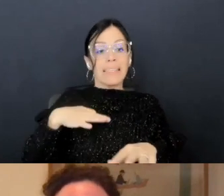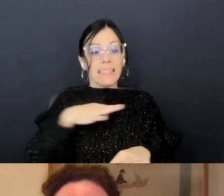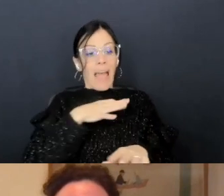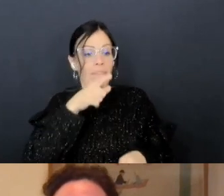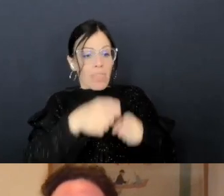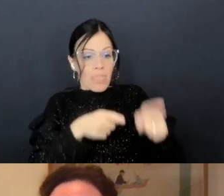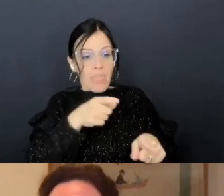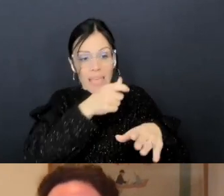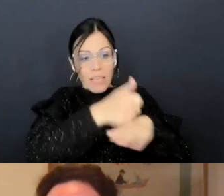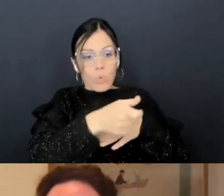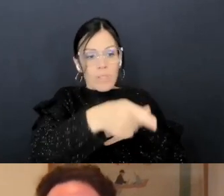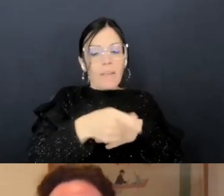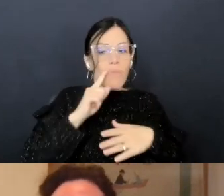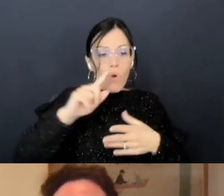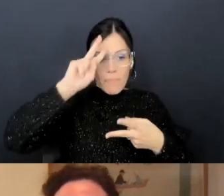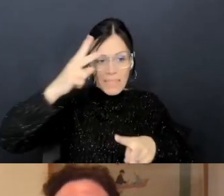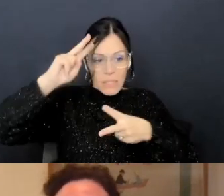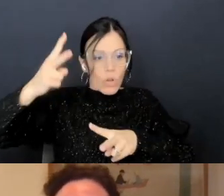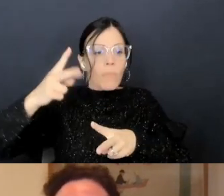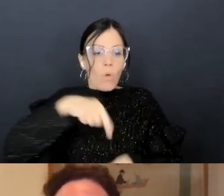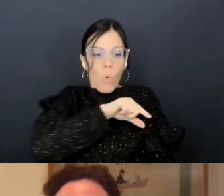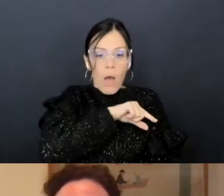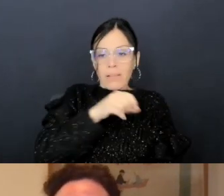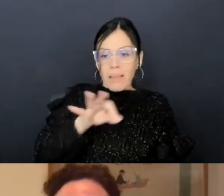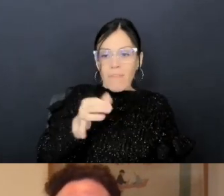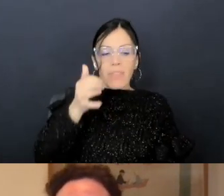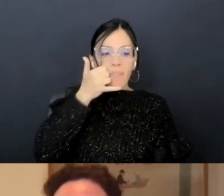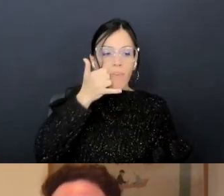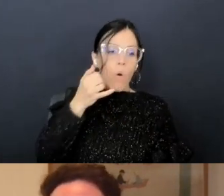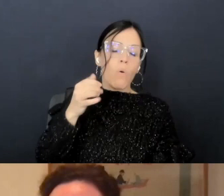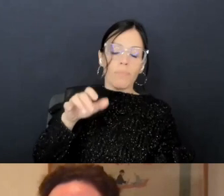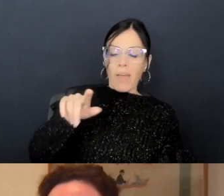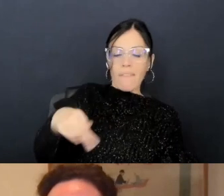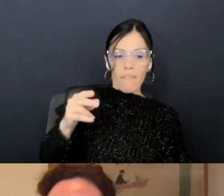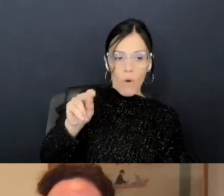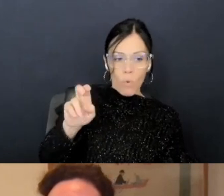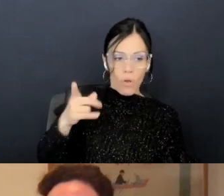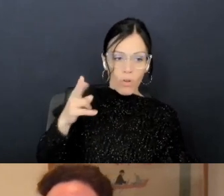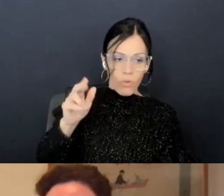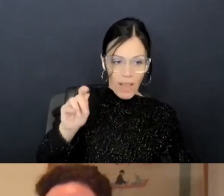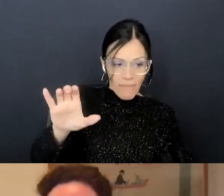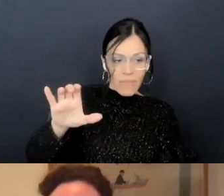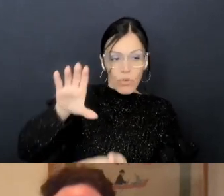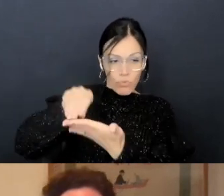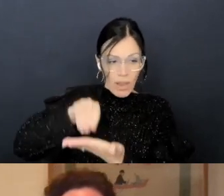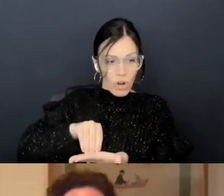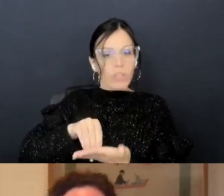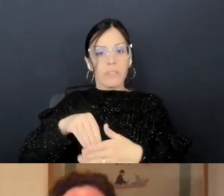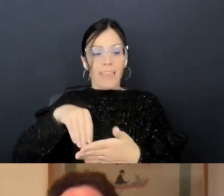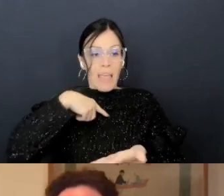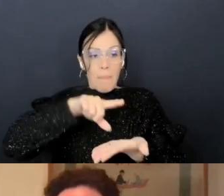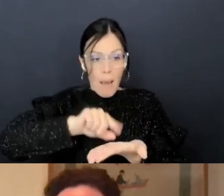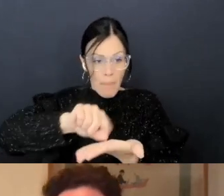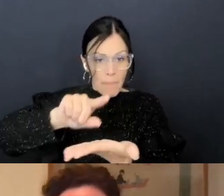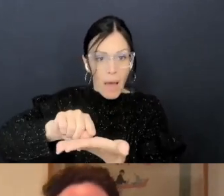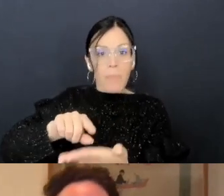for years of misinterpreting the quality of the phonograph records they pressed as fletcher's son recalled